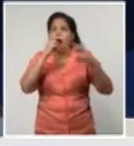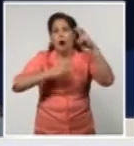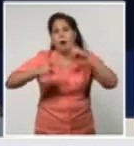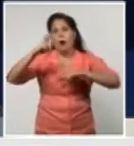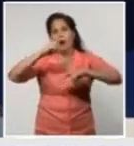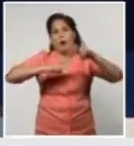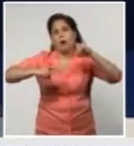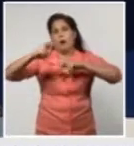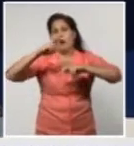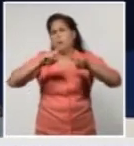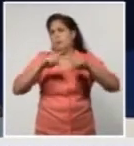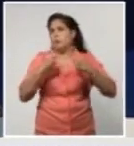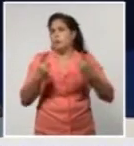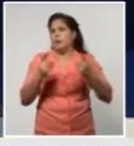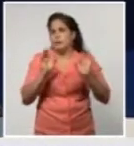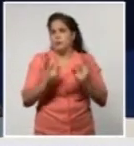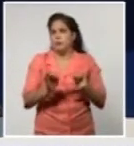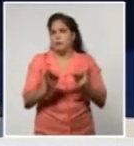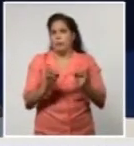99.4% of all confirmed